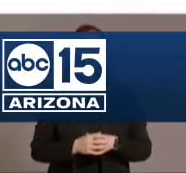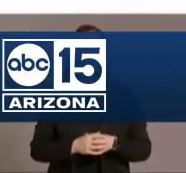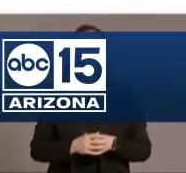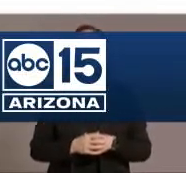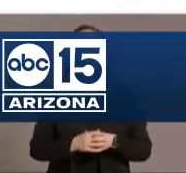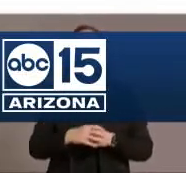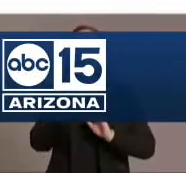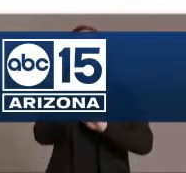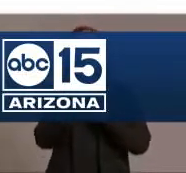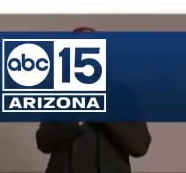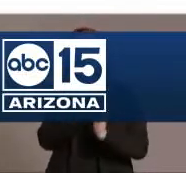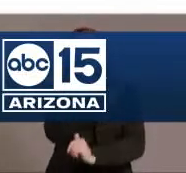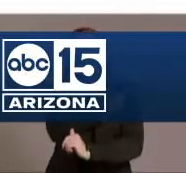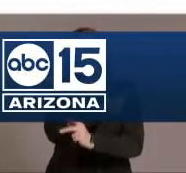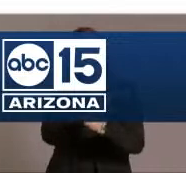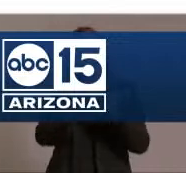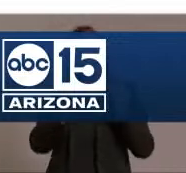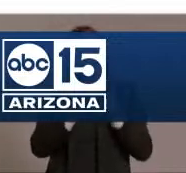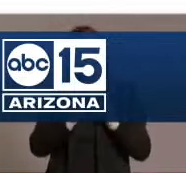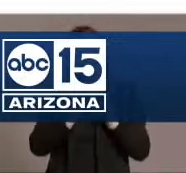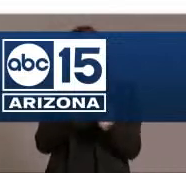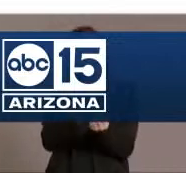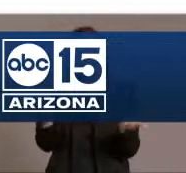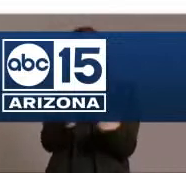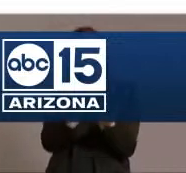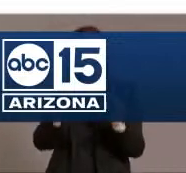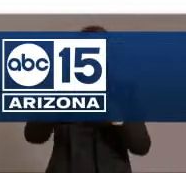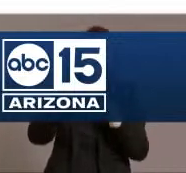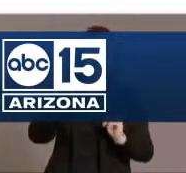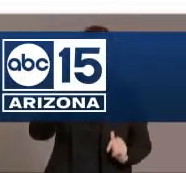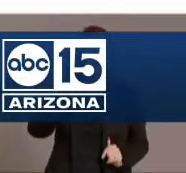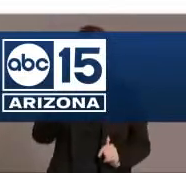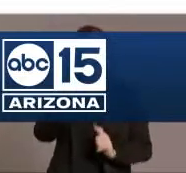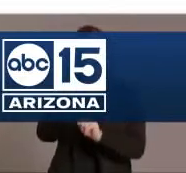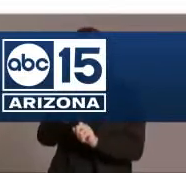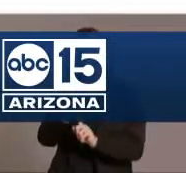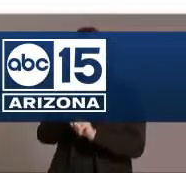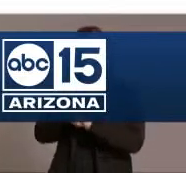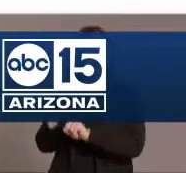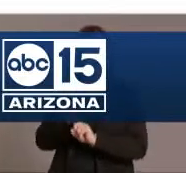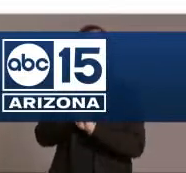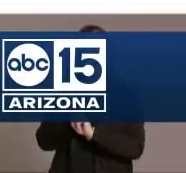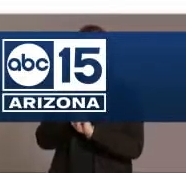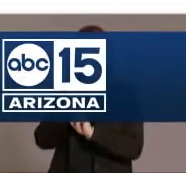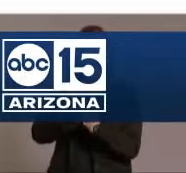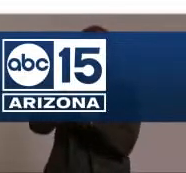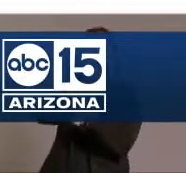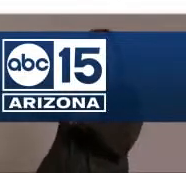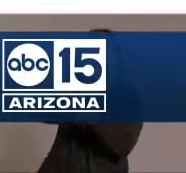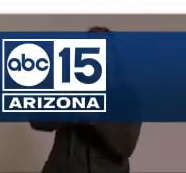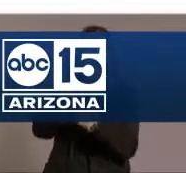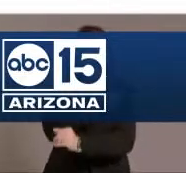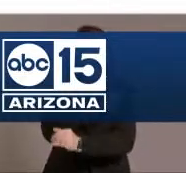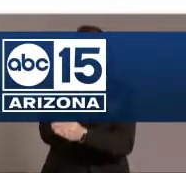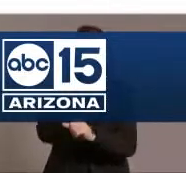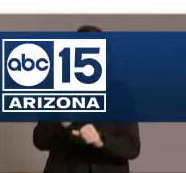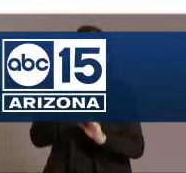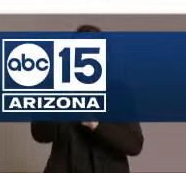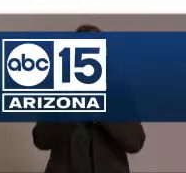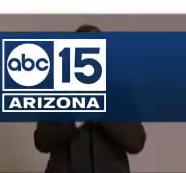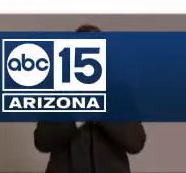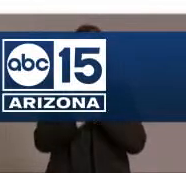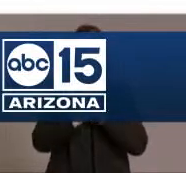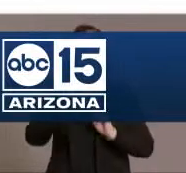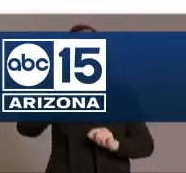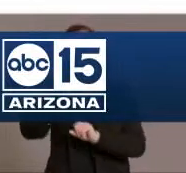sites have administered over 1.4 million doses around the state. That's approximately 30%